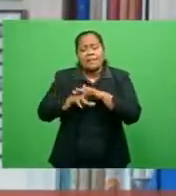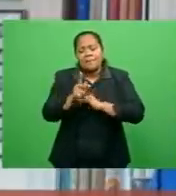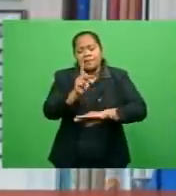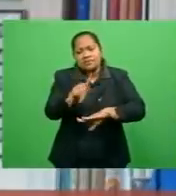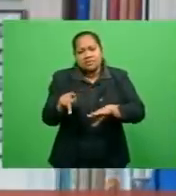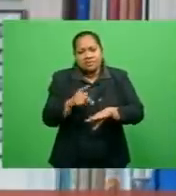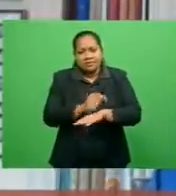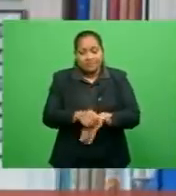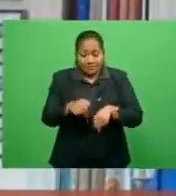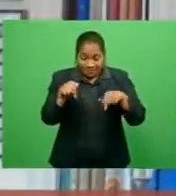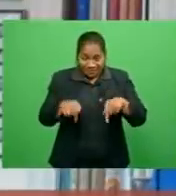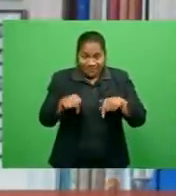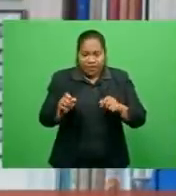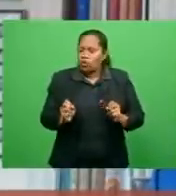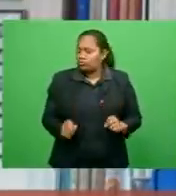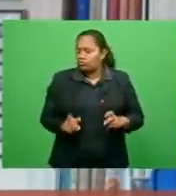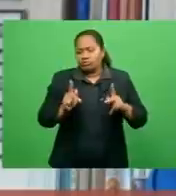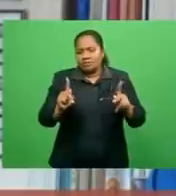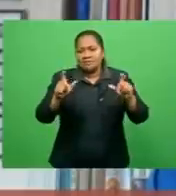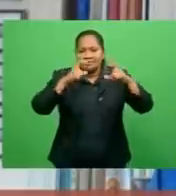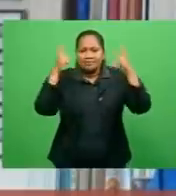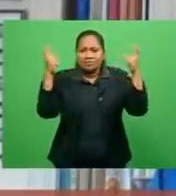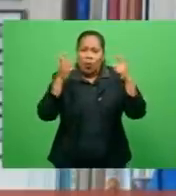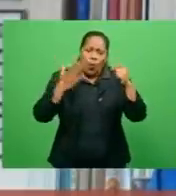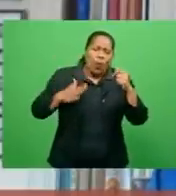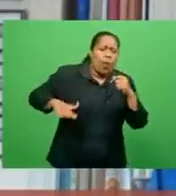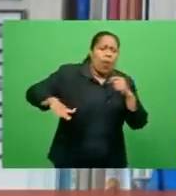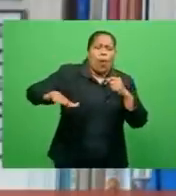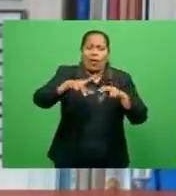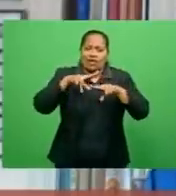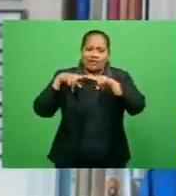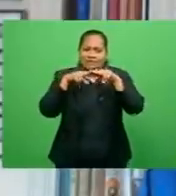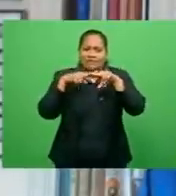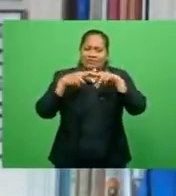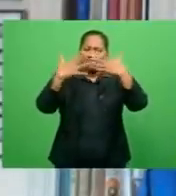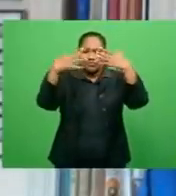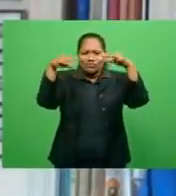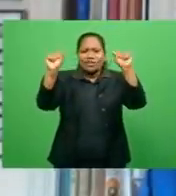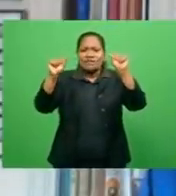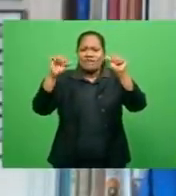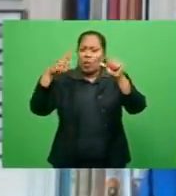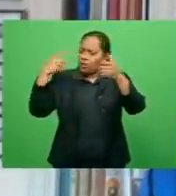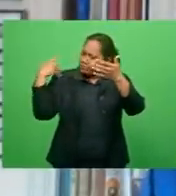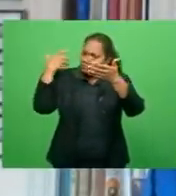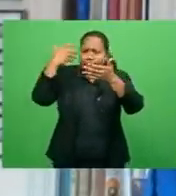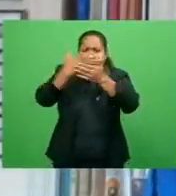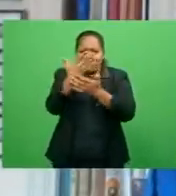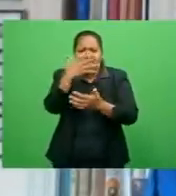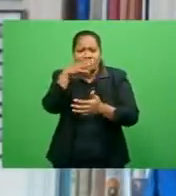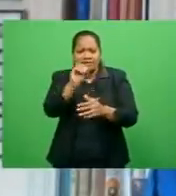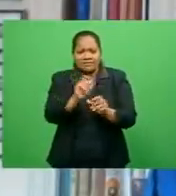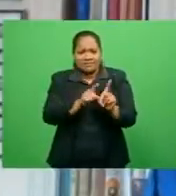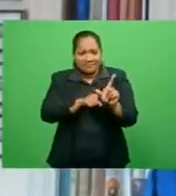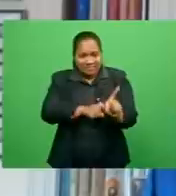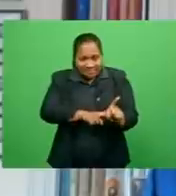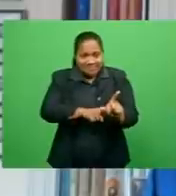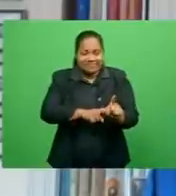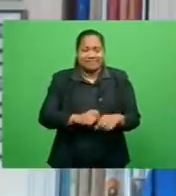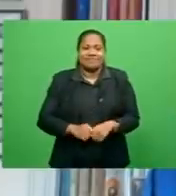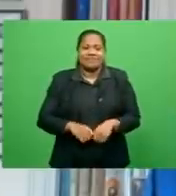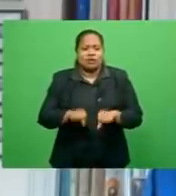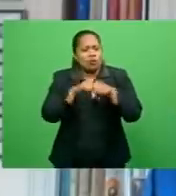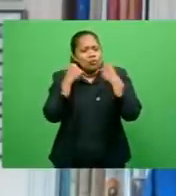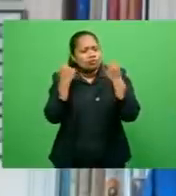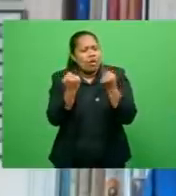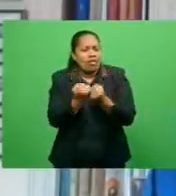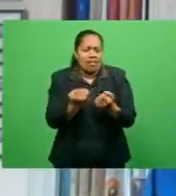to celebrate all that the Republic of Fiji has achieved over the last 50 years in social and